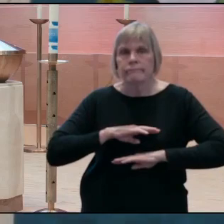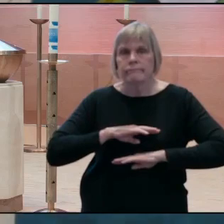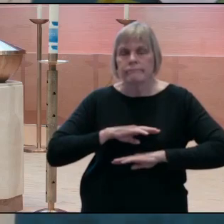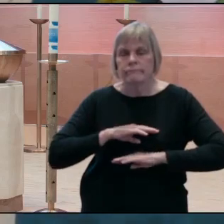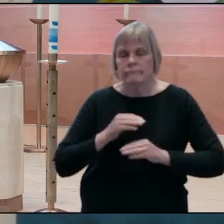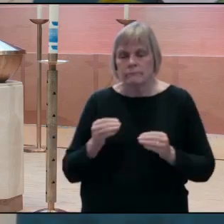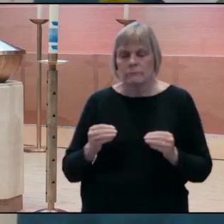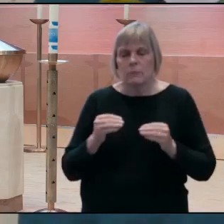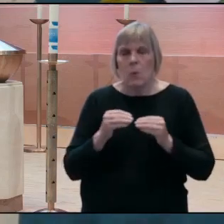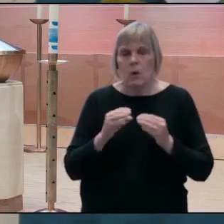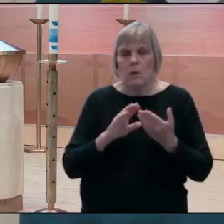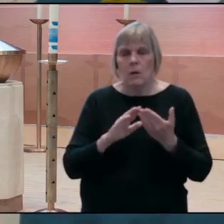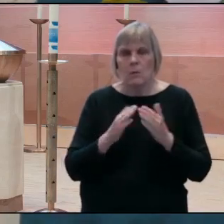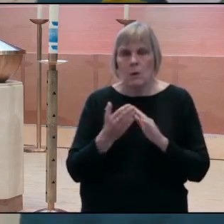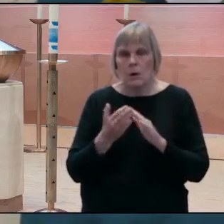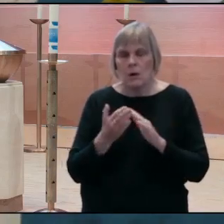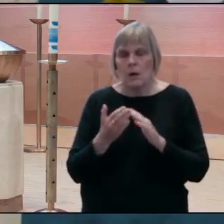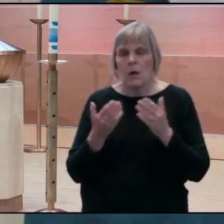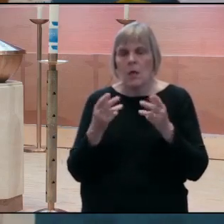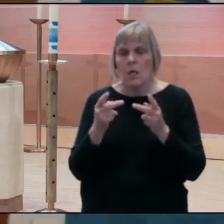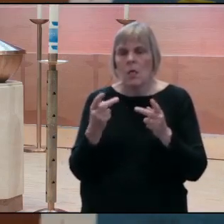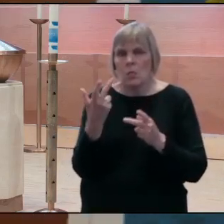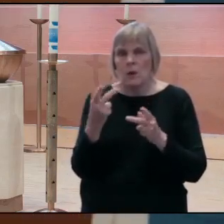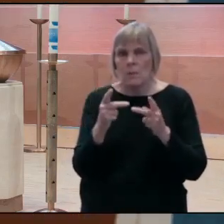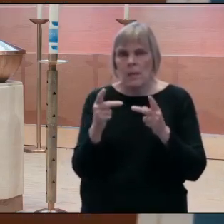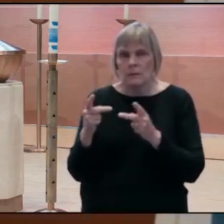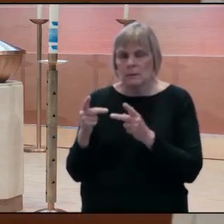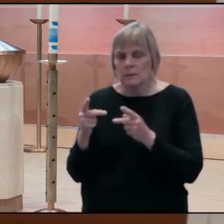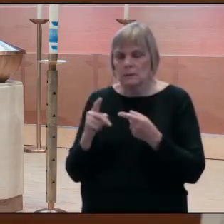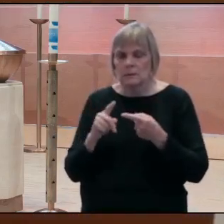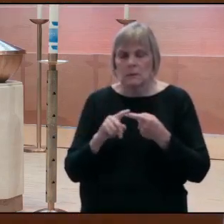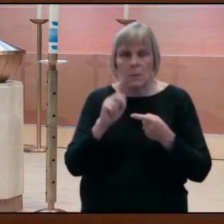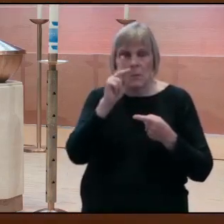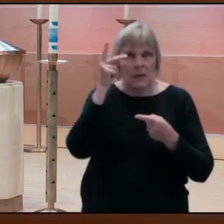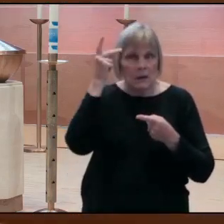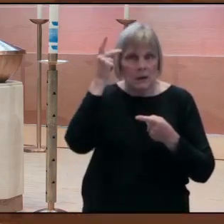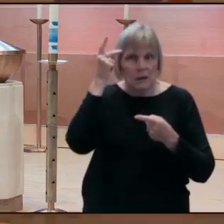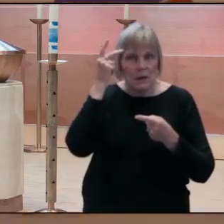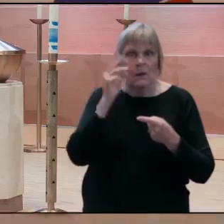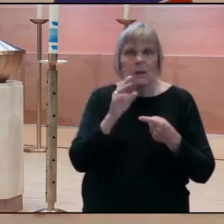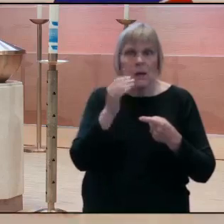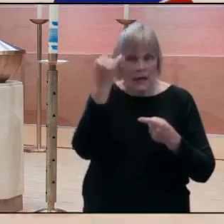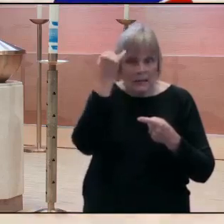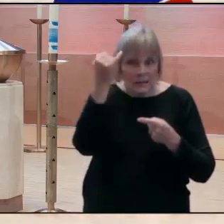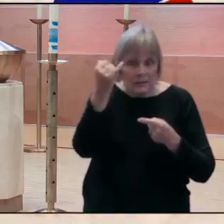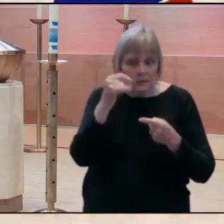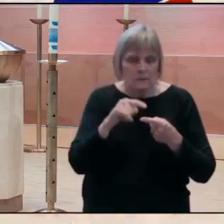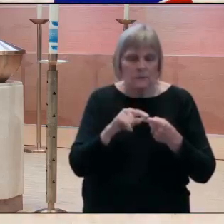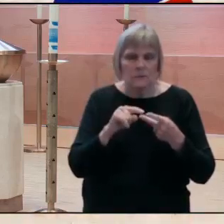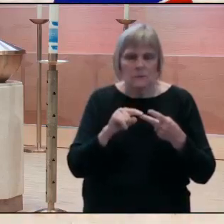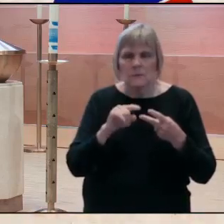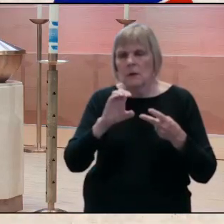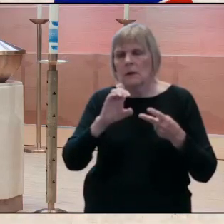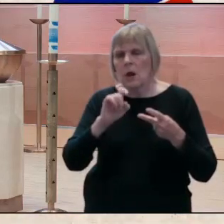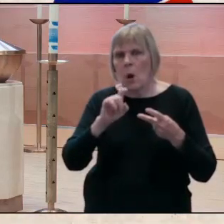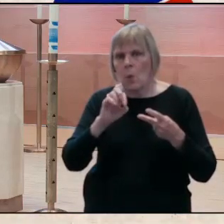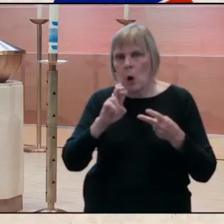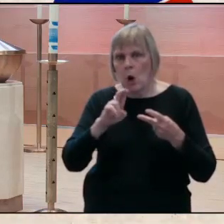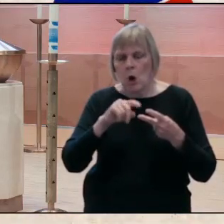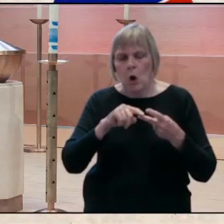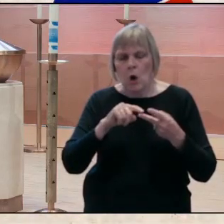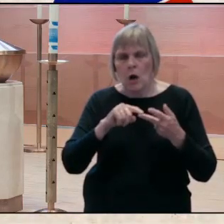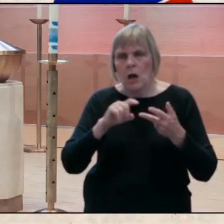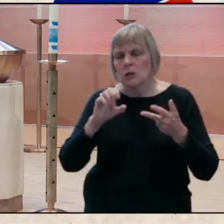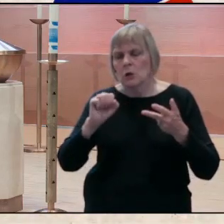for deep community. And these three places are political ideologies, careers, and social